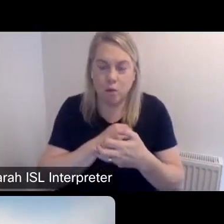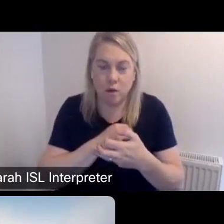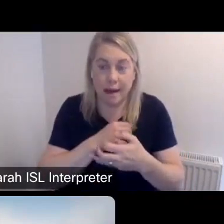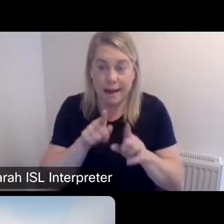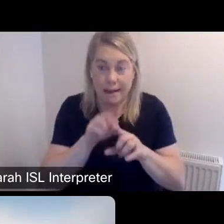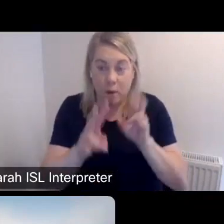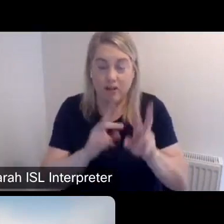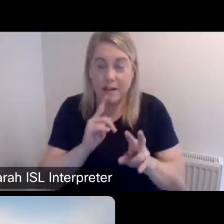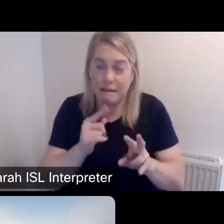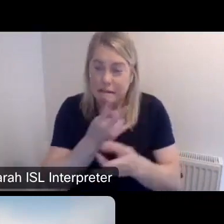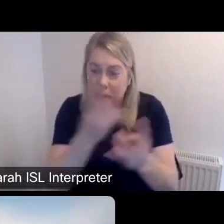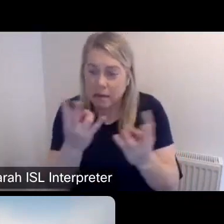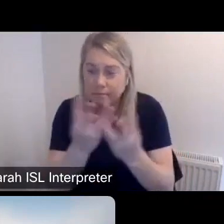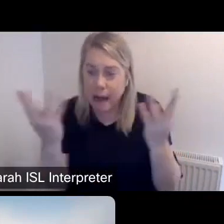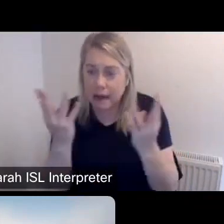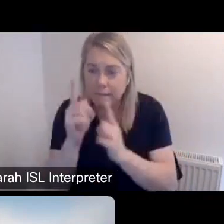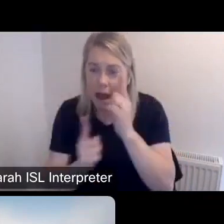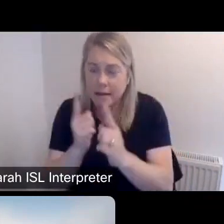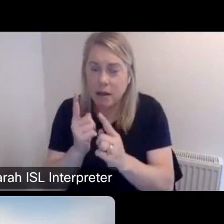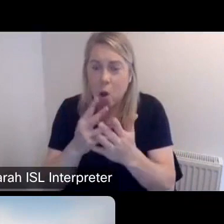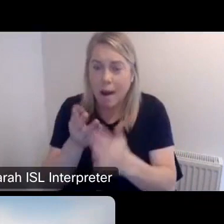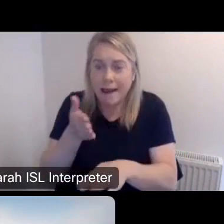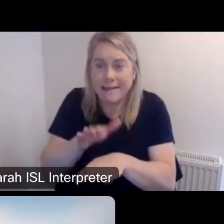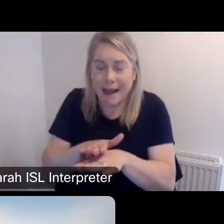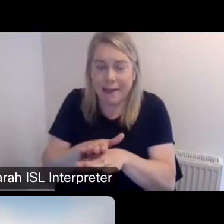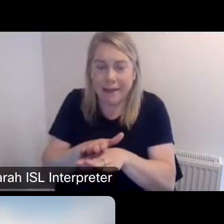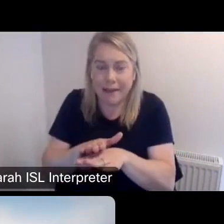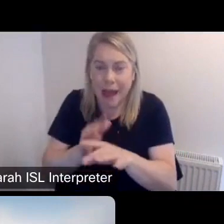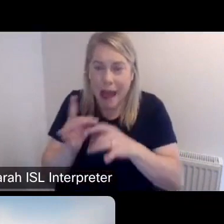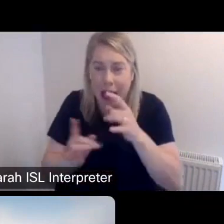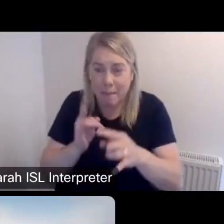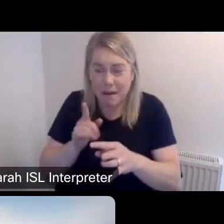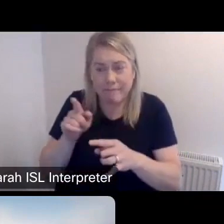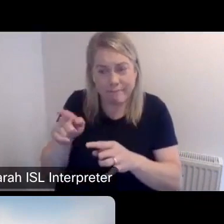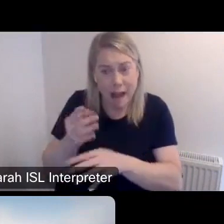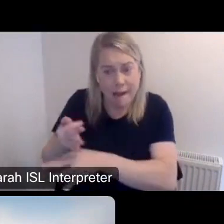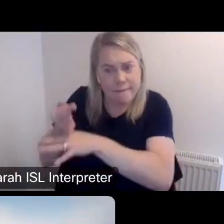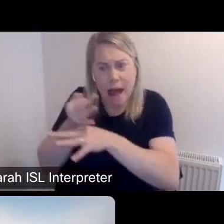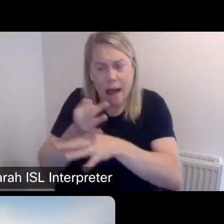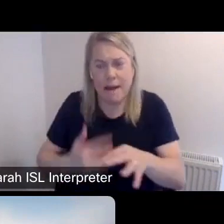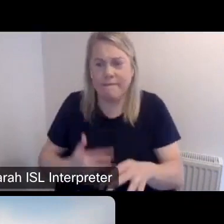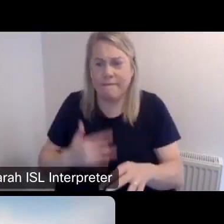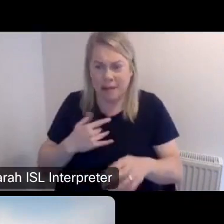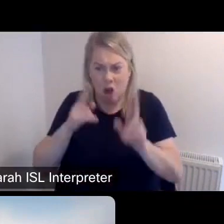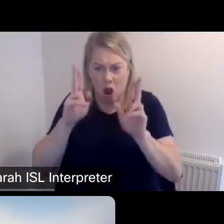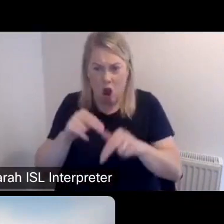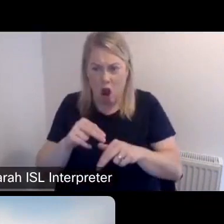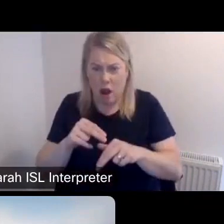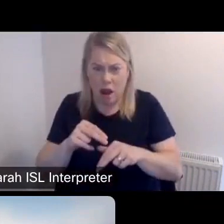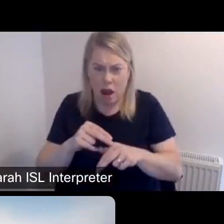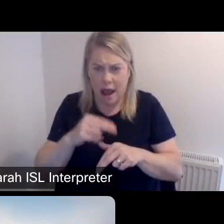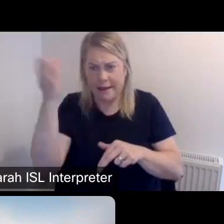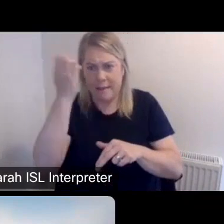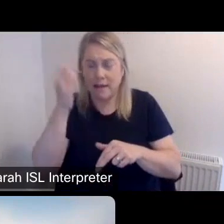ask the panel for advice on a death when a death occurs that the family feel was not anticipated, but the medical